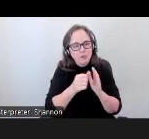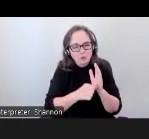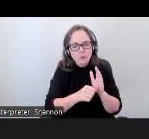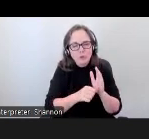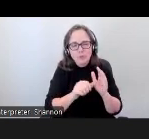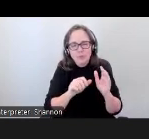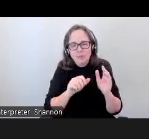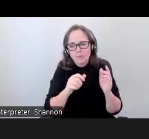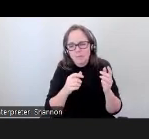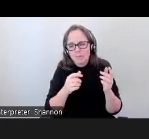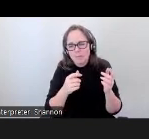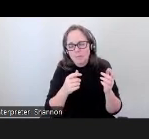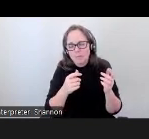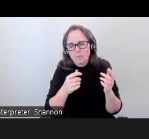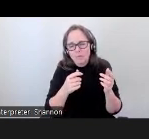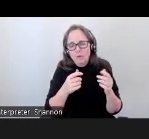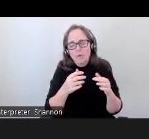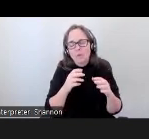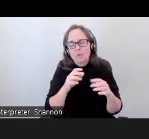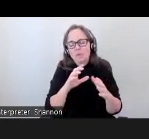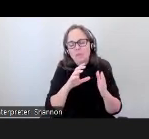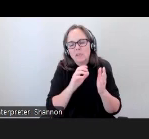outcomes or oncologic outcomes.